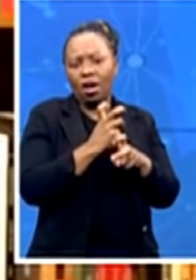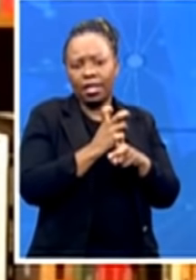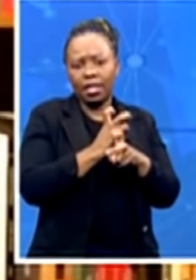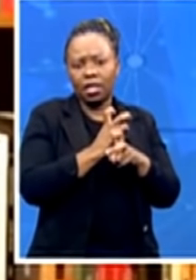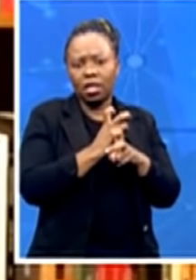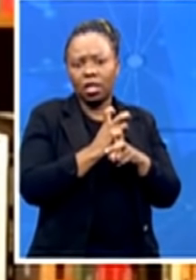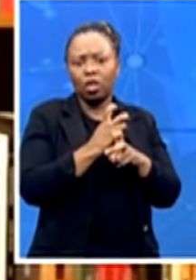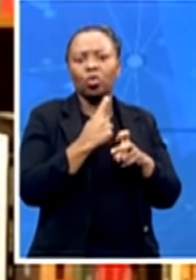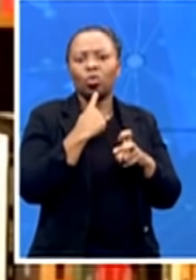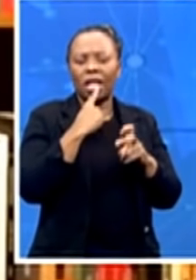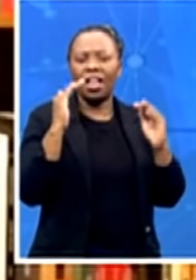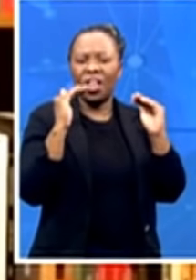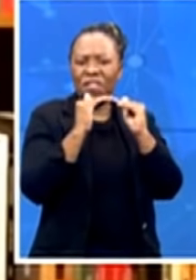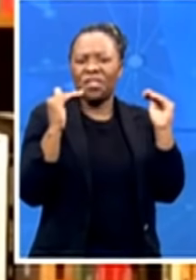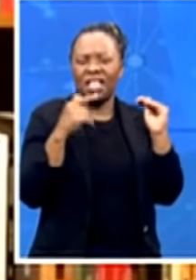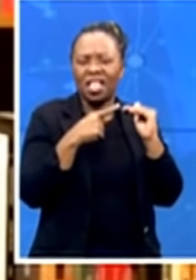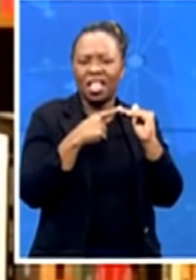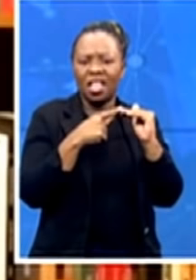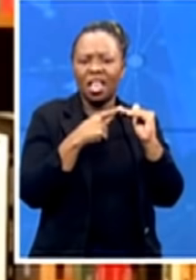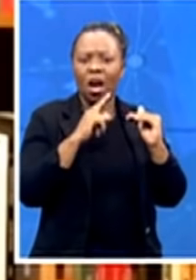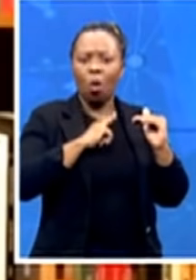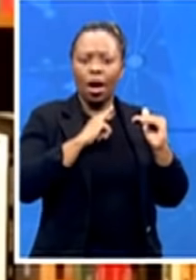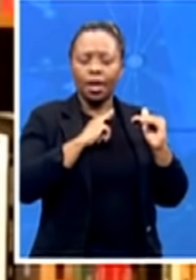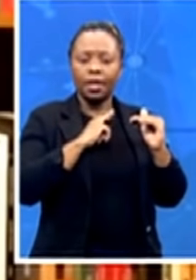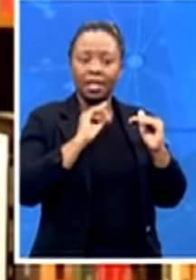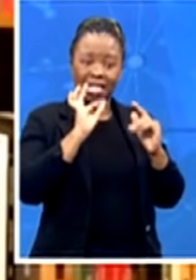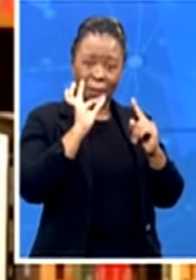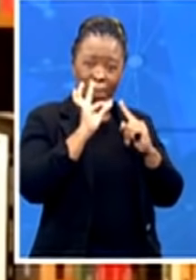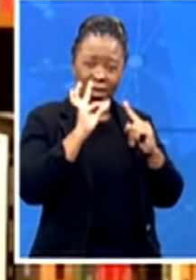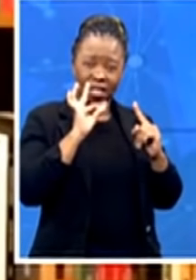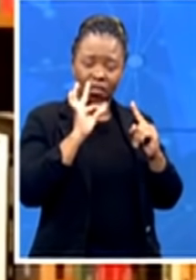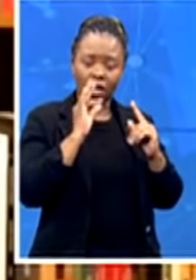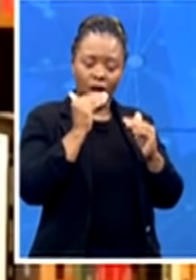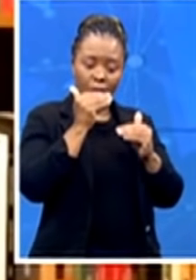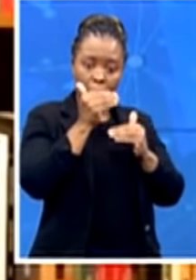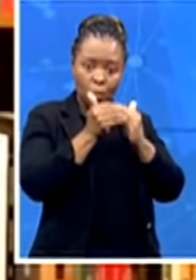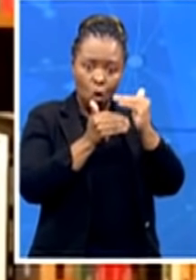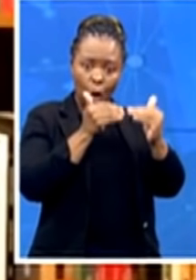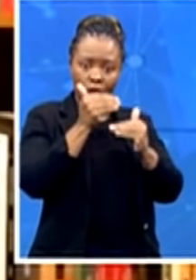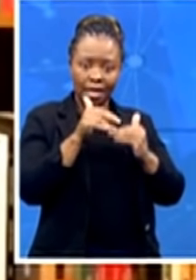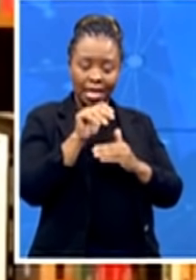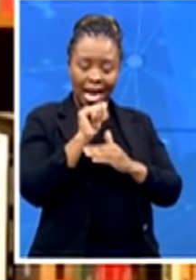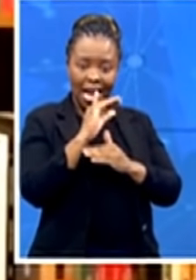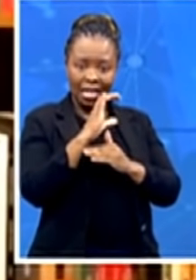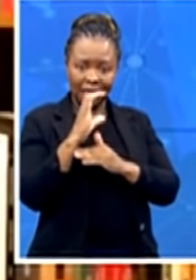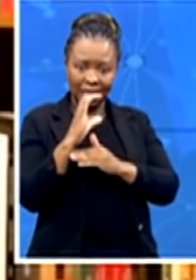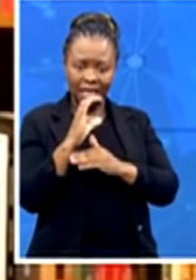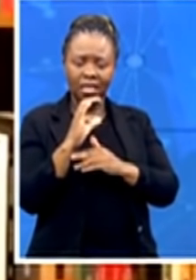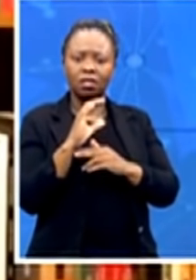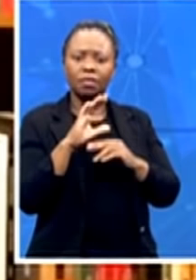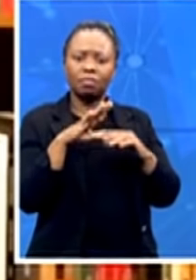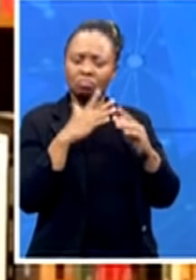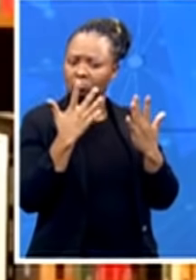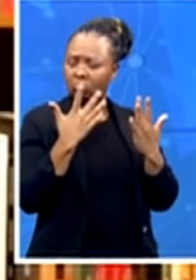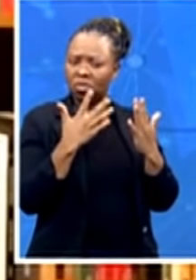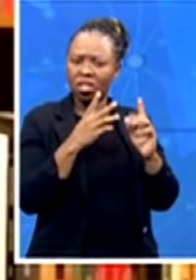specific processes adopted by the NEC and that were implemented by the NWC were necessarily in violation of the larger principles that